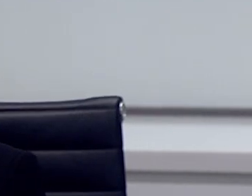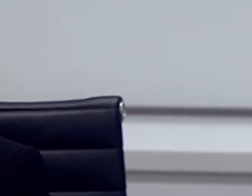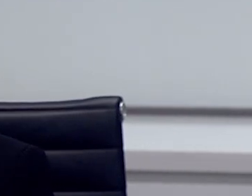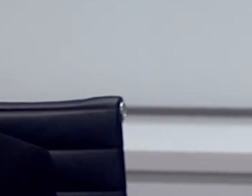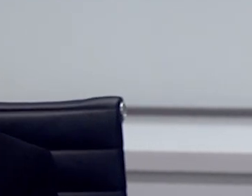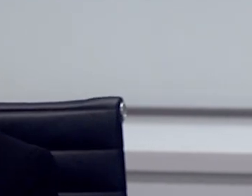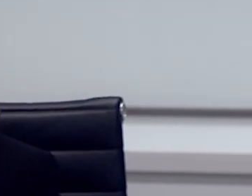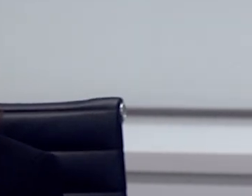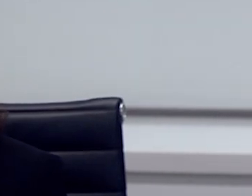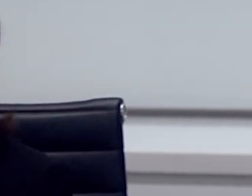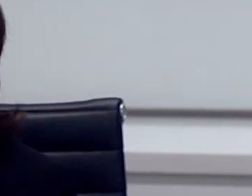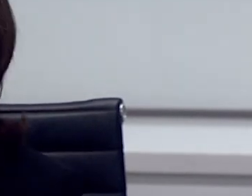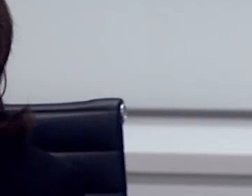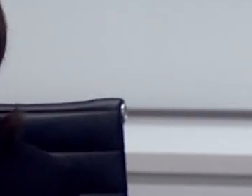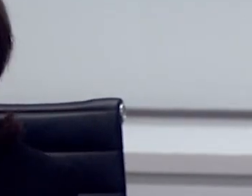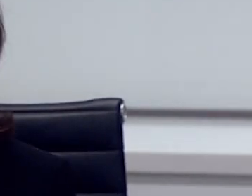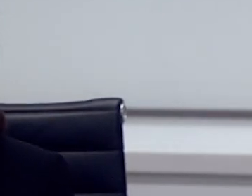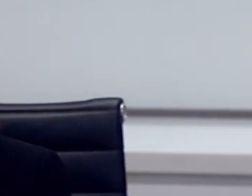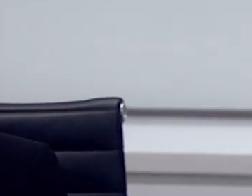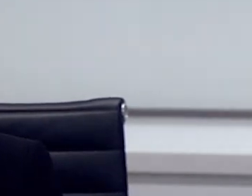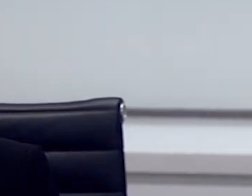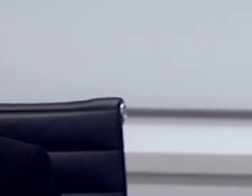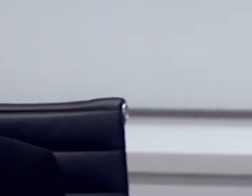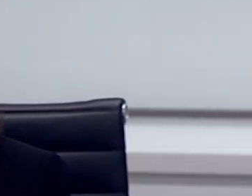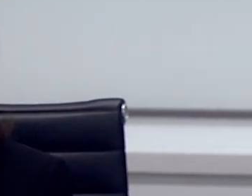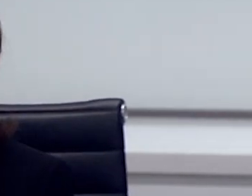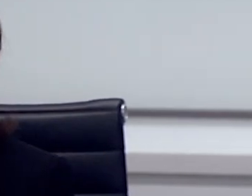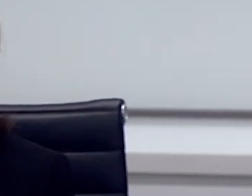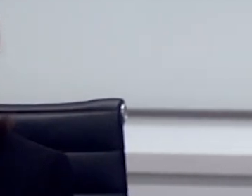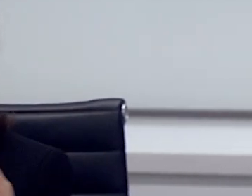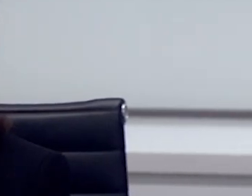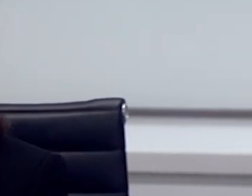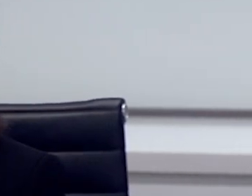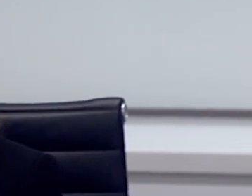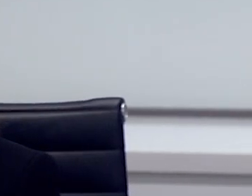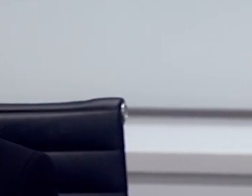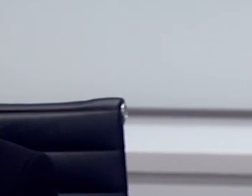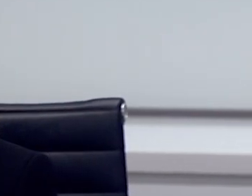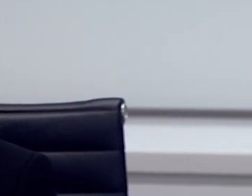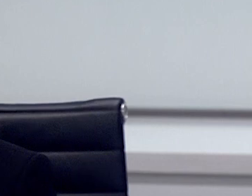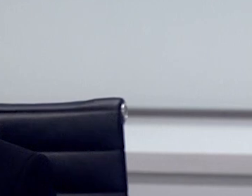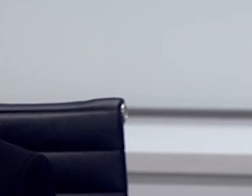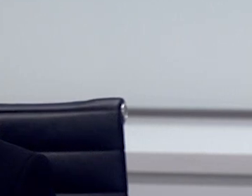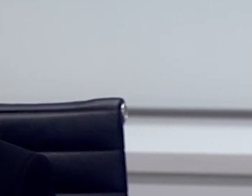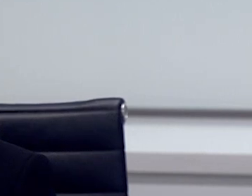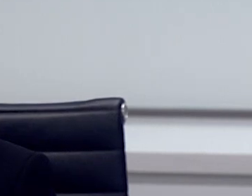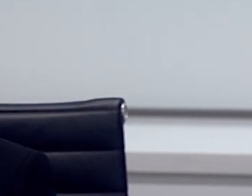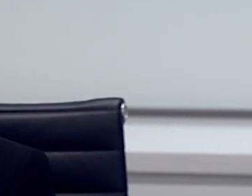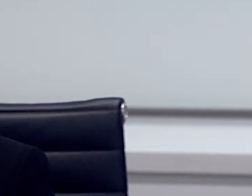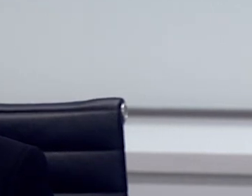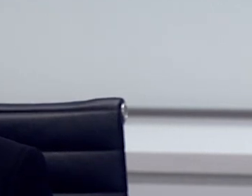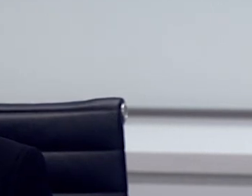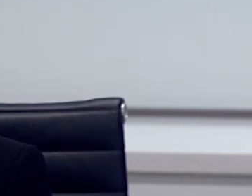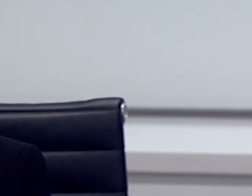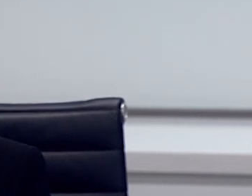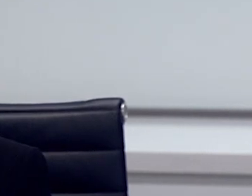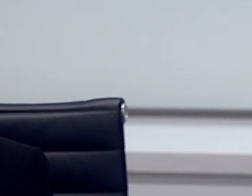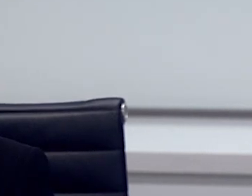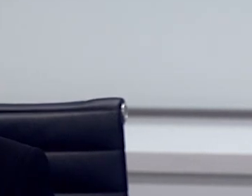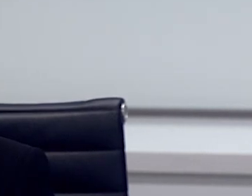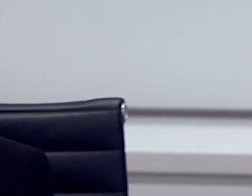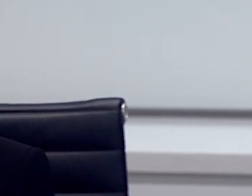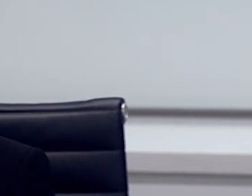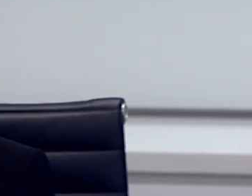groundbreaking and signing steel, whatever that tradition's called, and the topping ceremony, then coming back for the ribbon